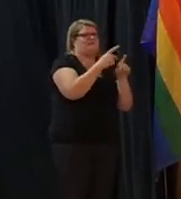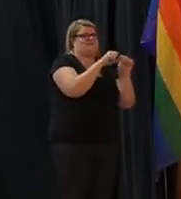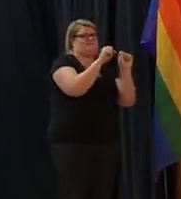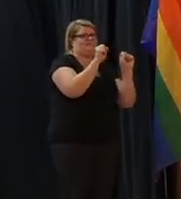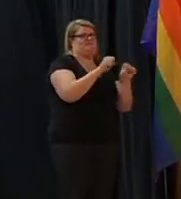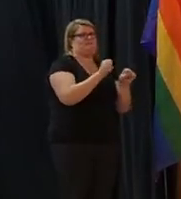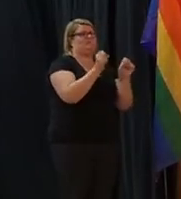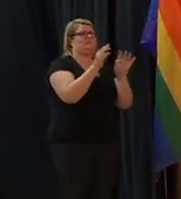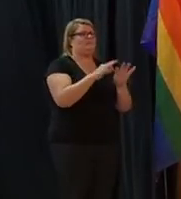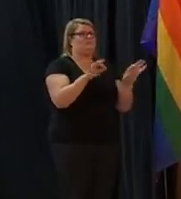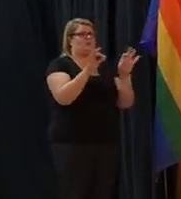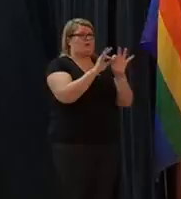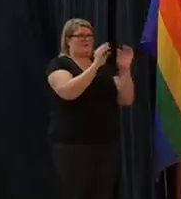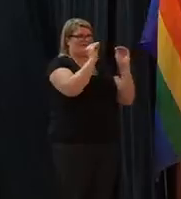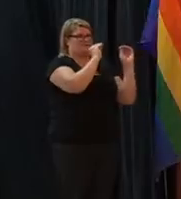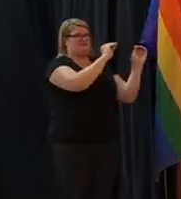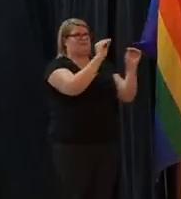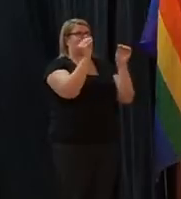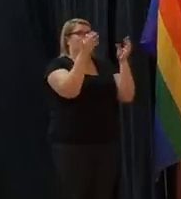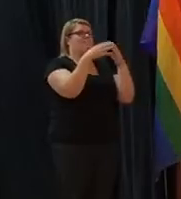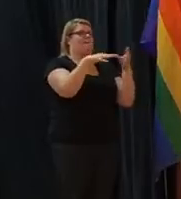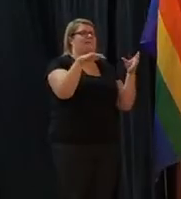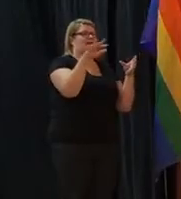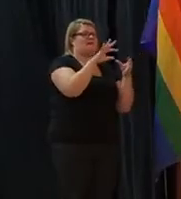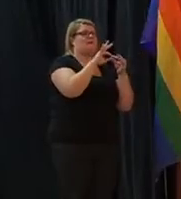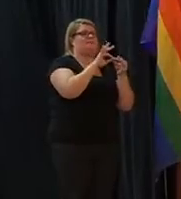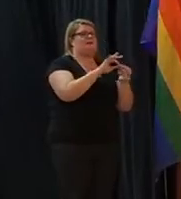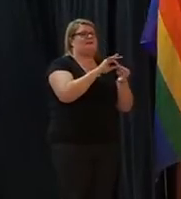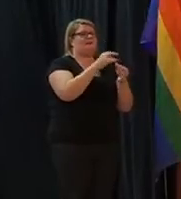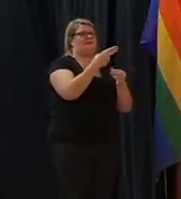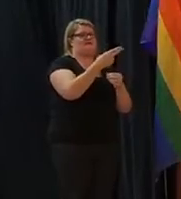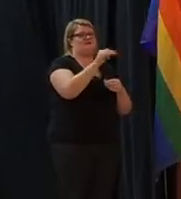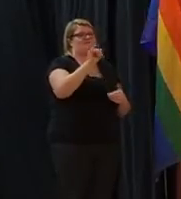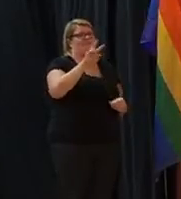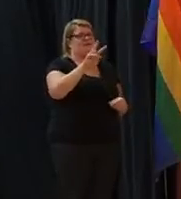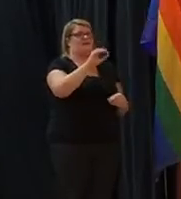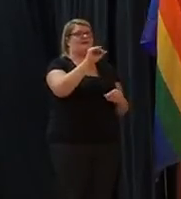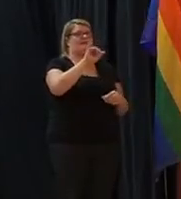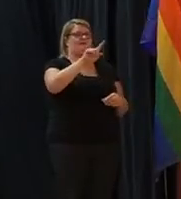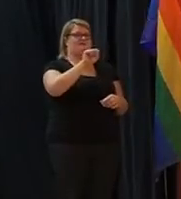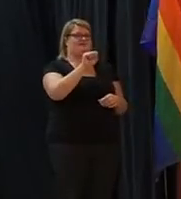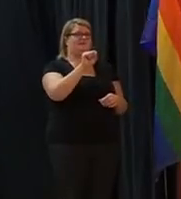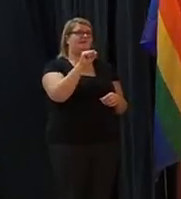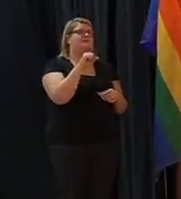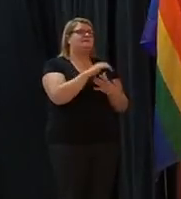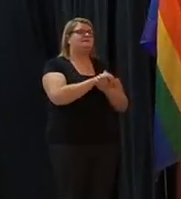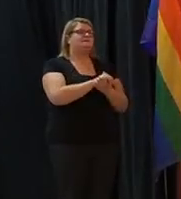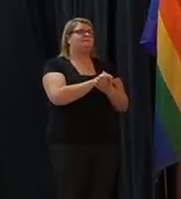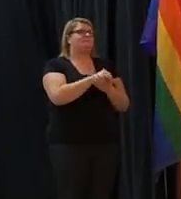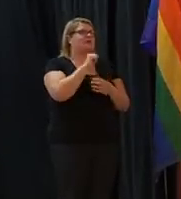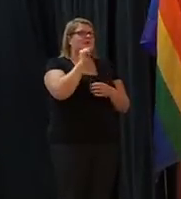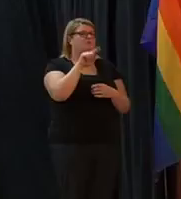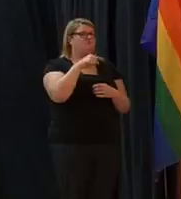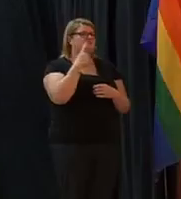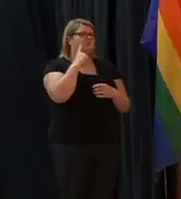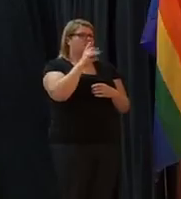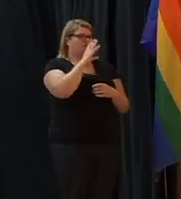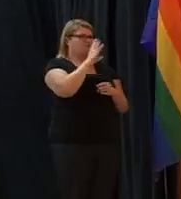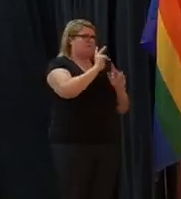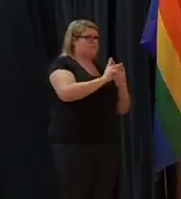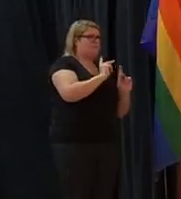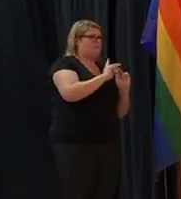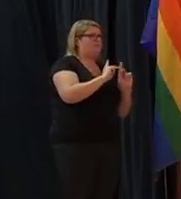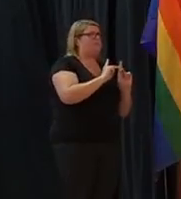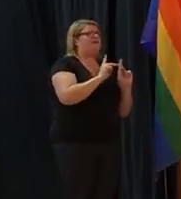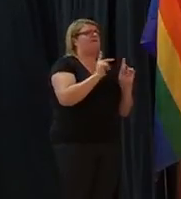a public situation of HIV/AIDS. And it's not only for straight people. It